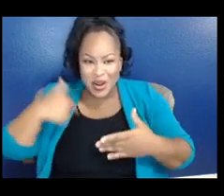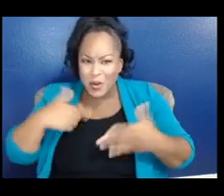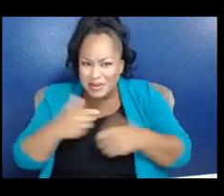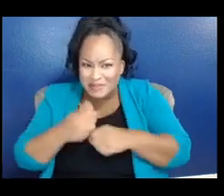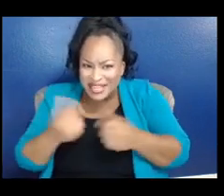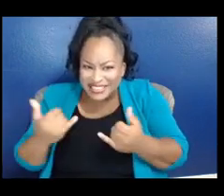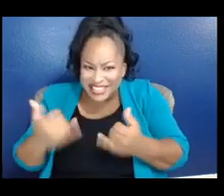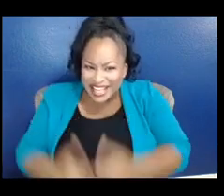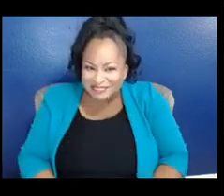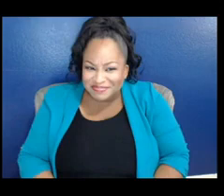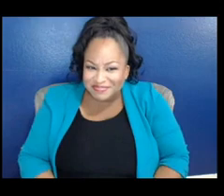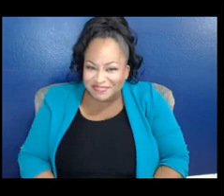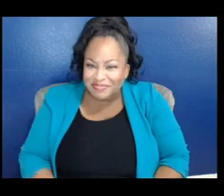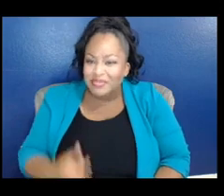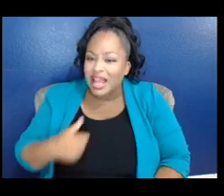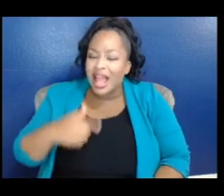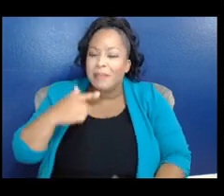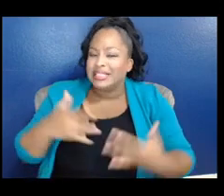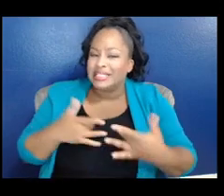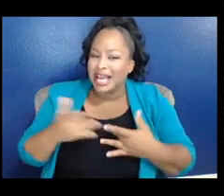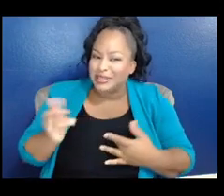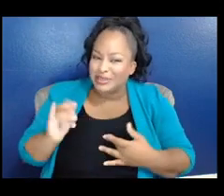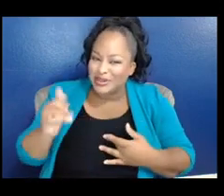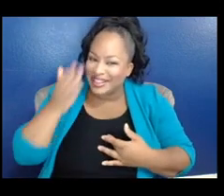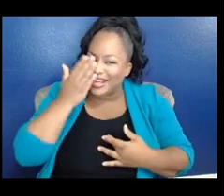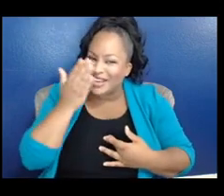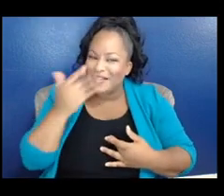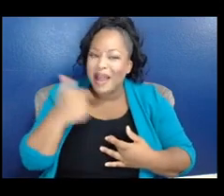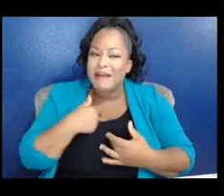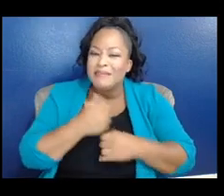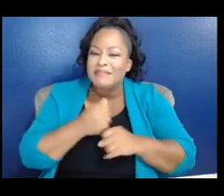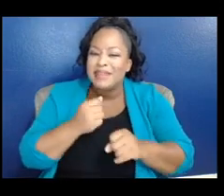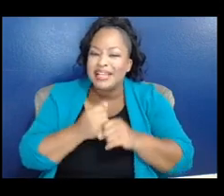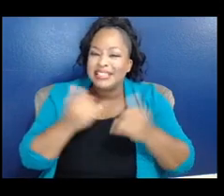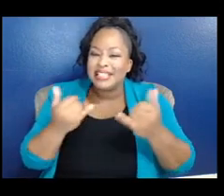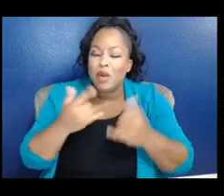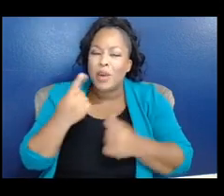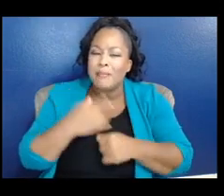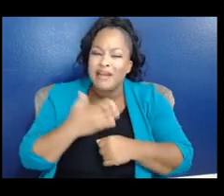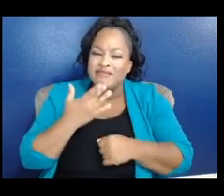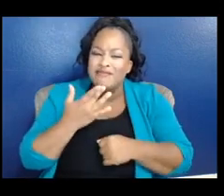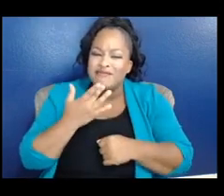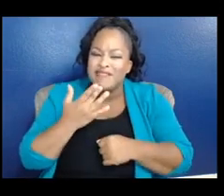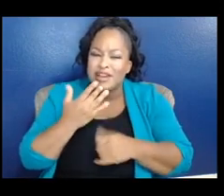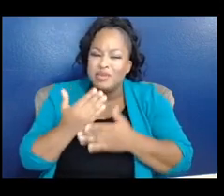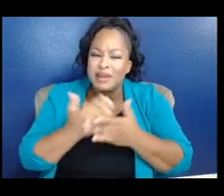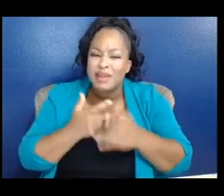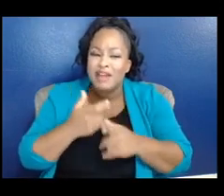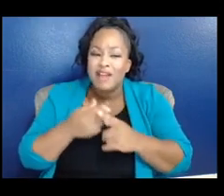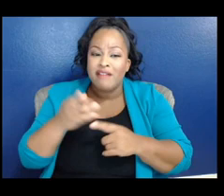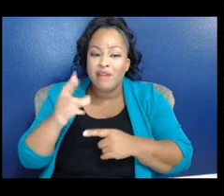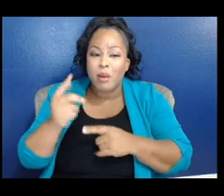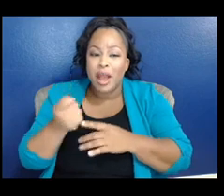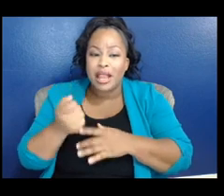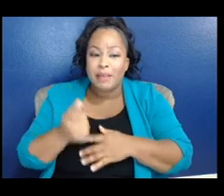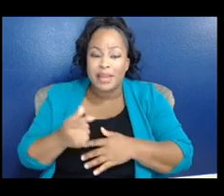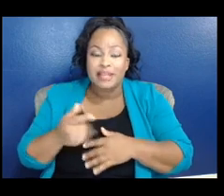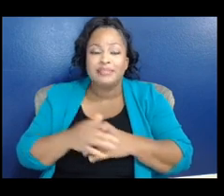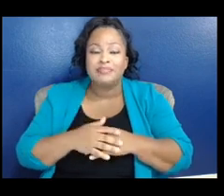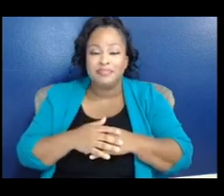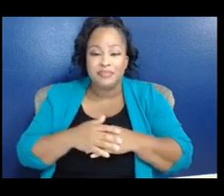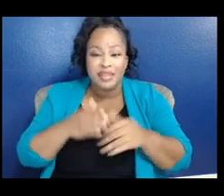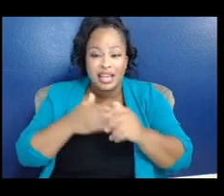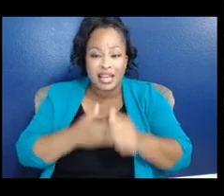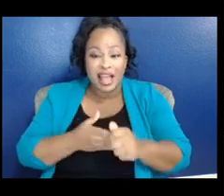I'm excited too. Thank you. I'm making today one of my favorite recipes from the Fibroid Elimination Recipe Guide. This is our